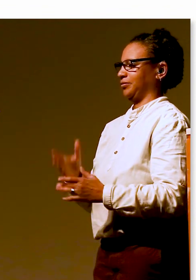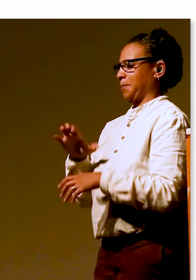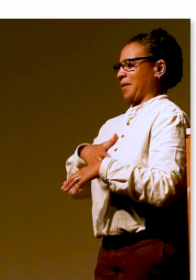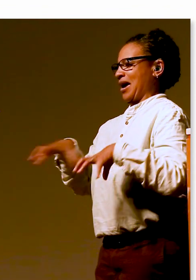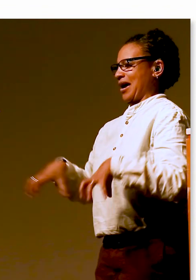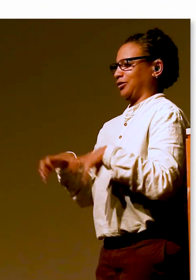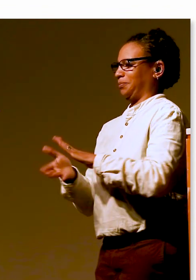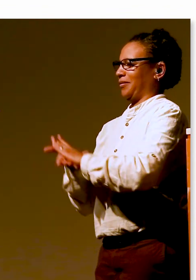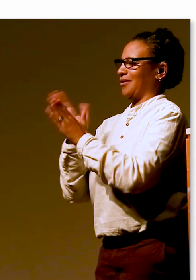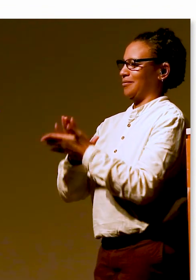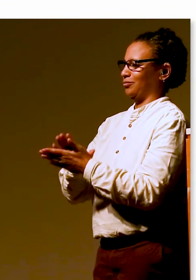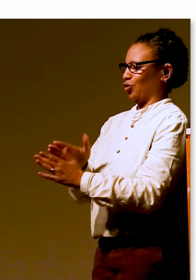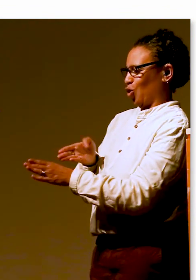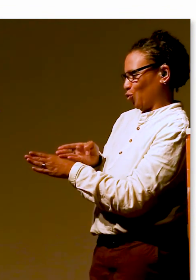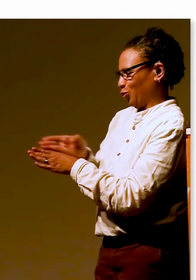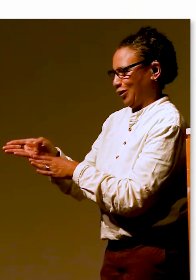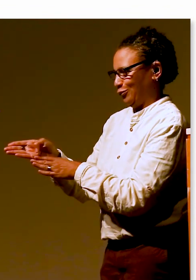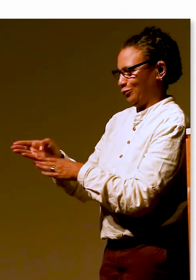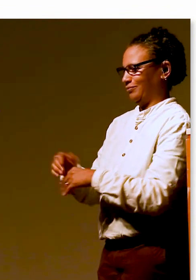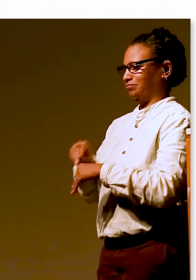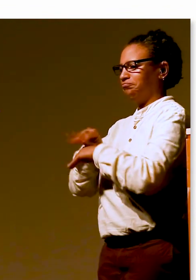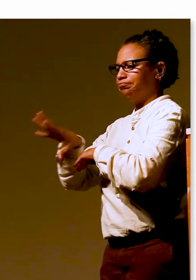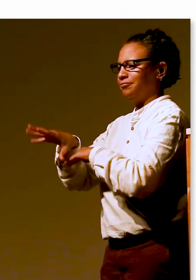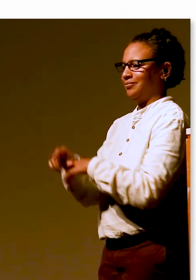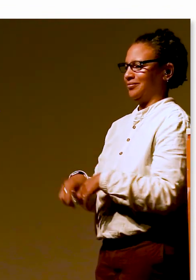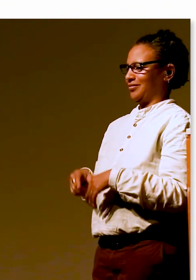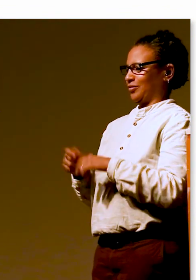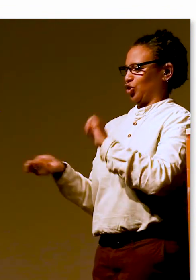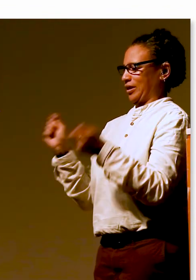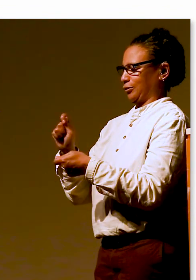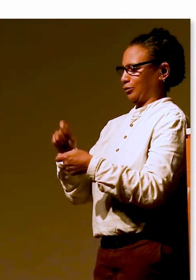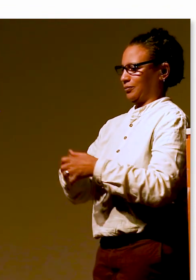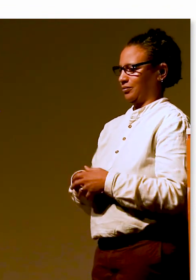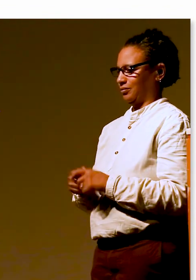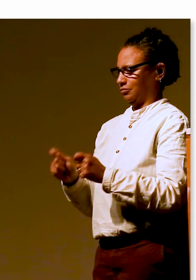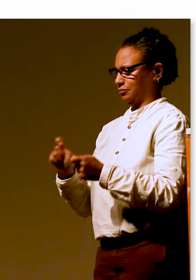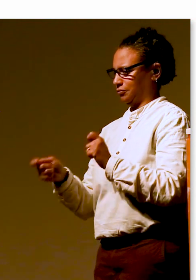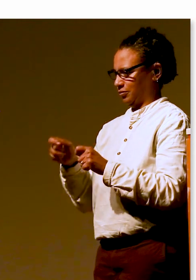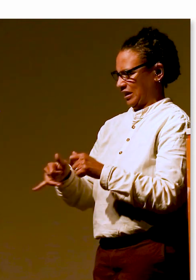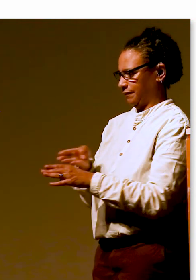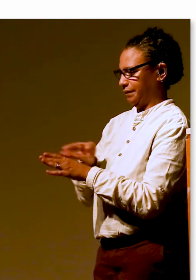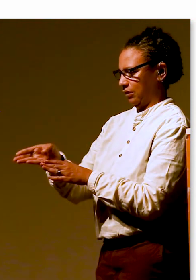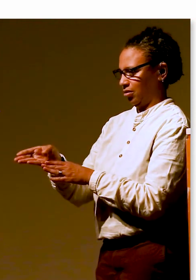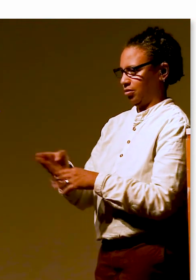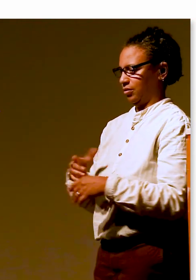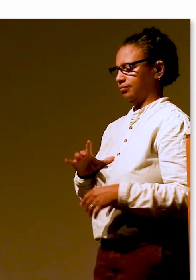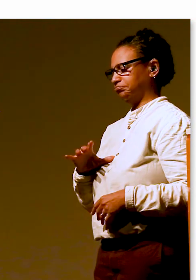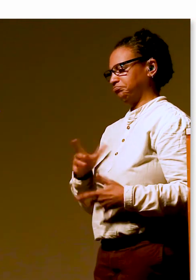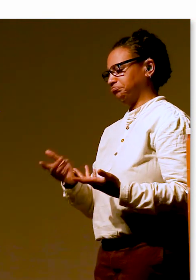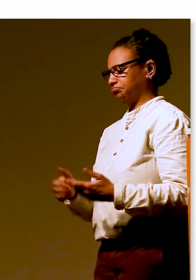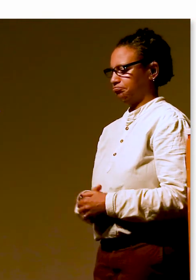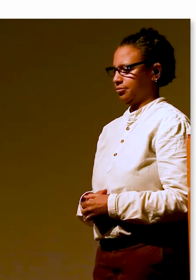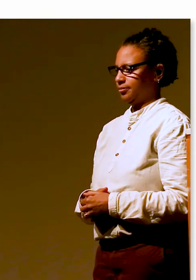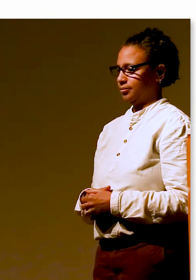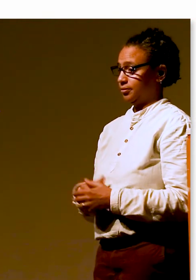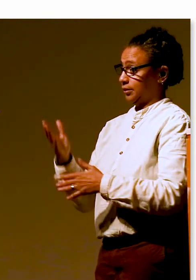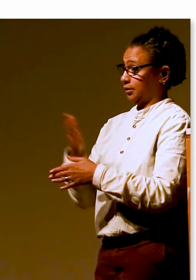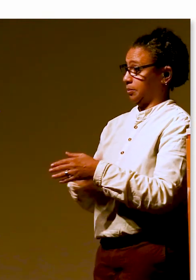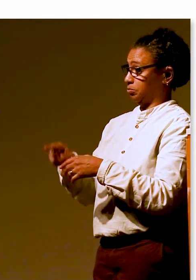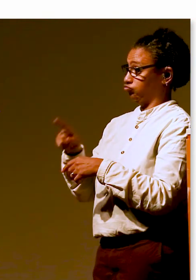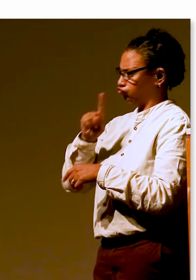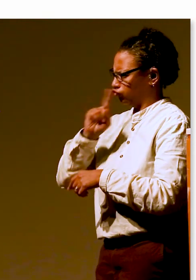and amounted to some key changes and shifts within the field. And then also some of the reality behind